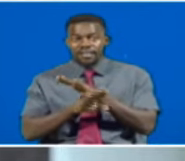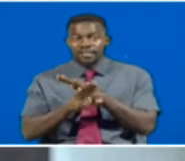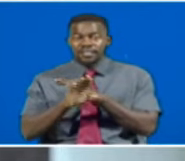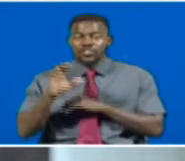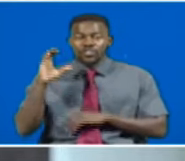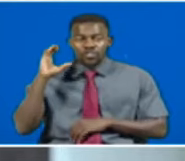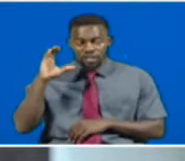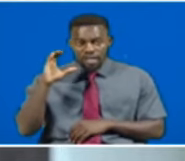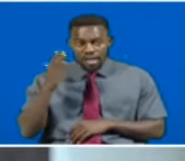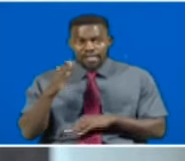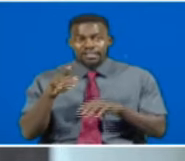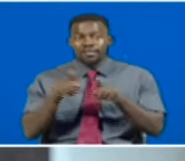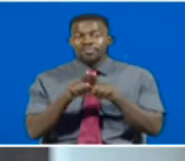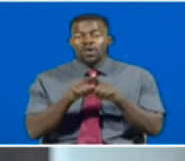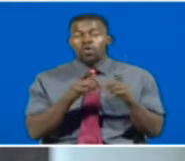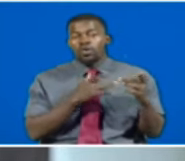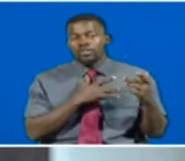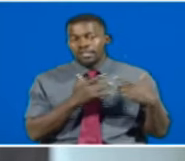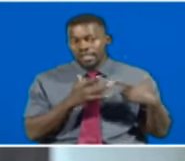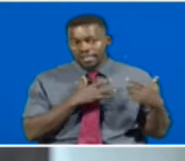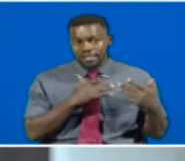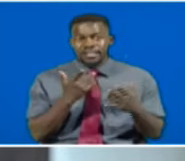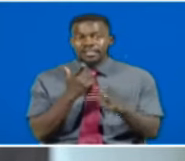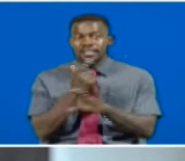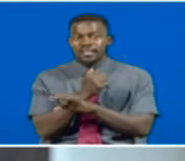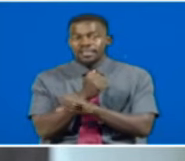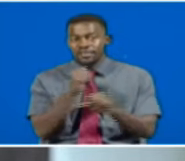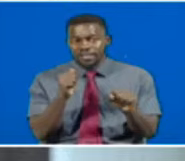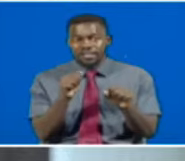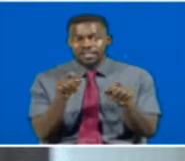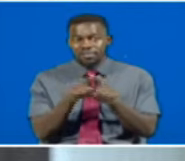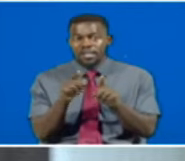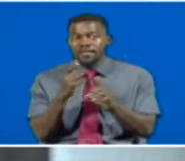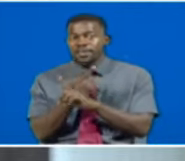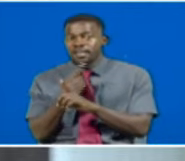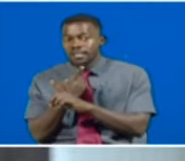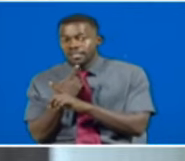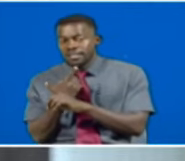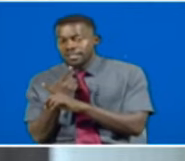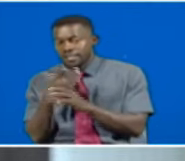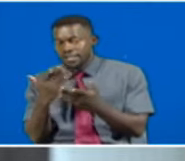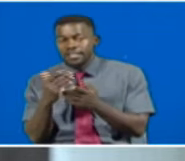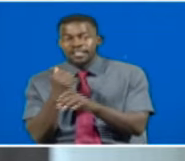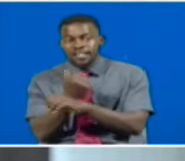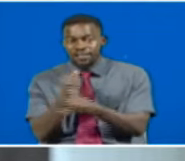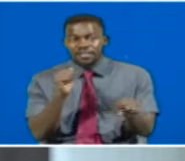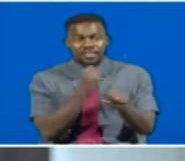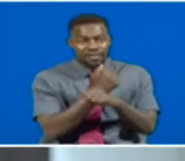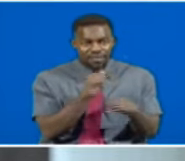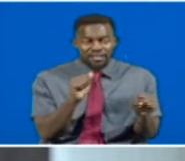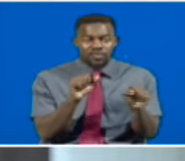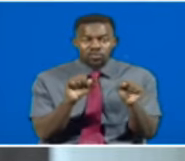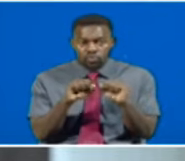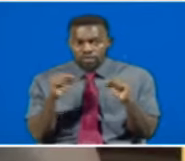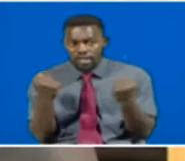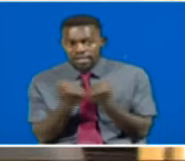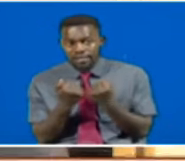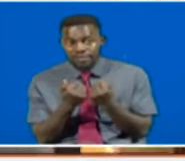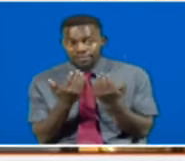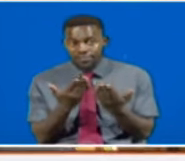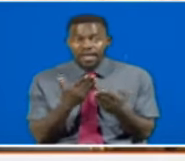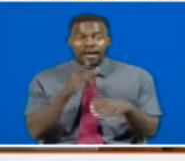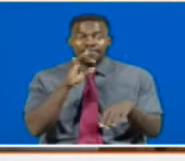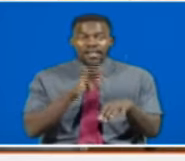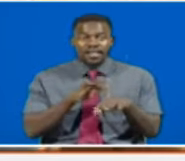cases concerning cooperatives and savings credit societies cannot be heard and determined for now. This has affected